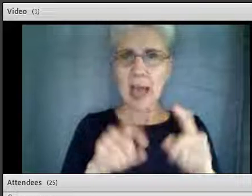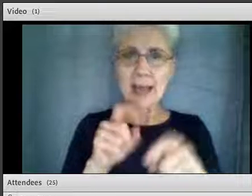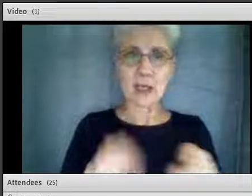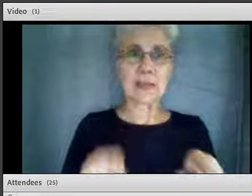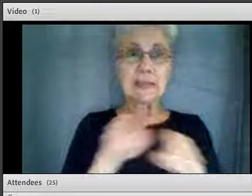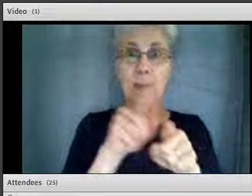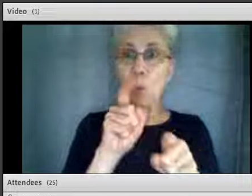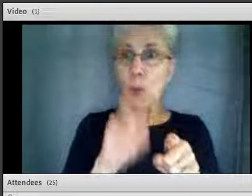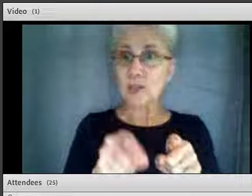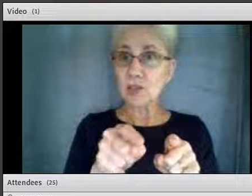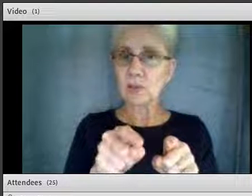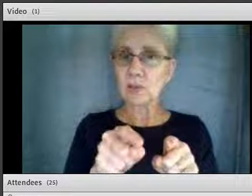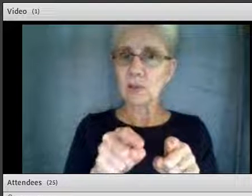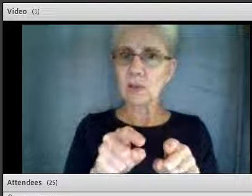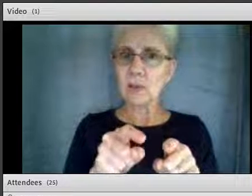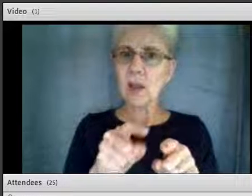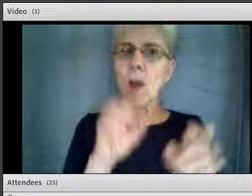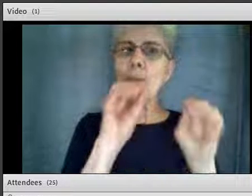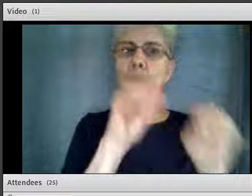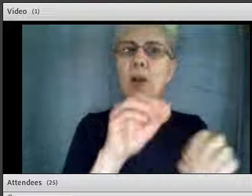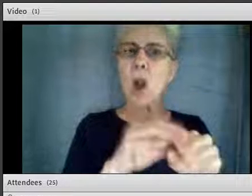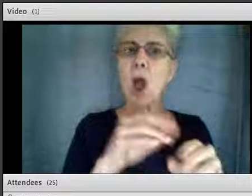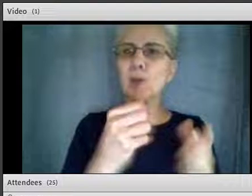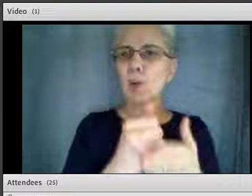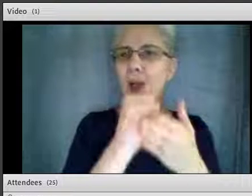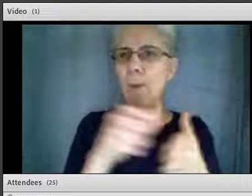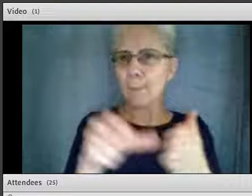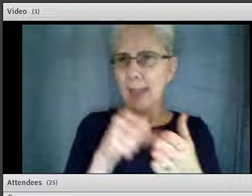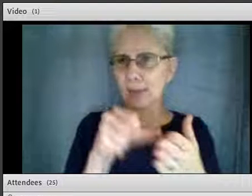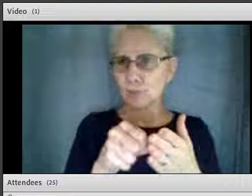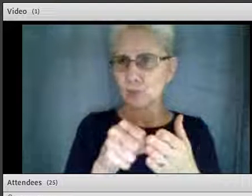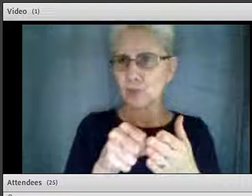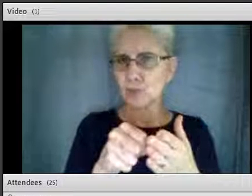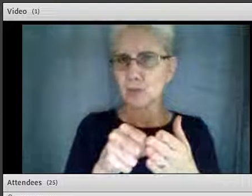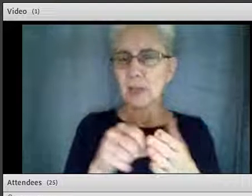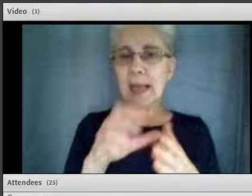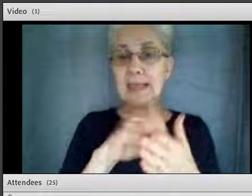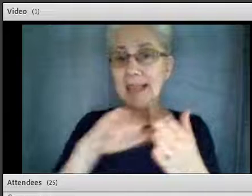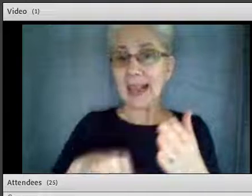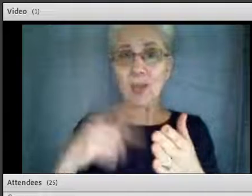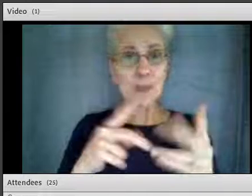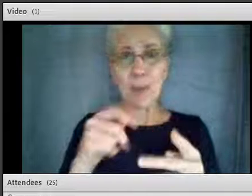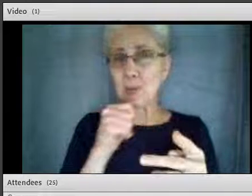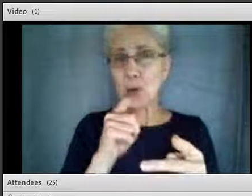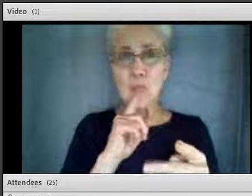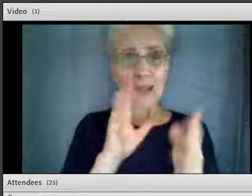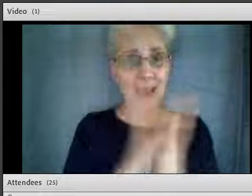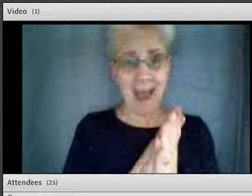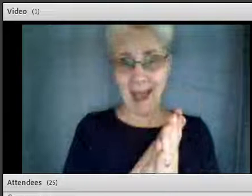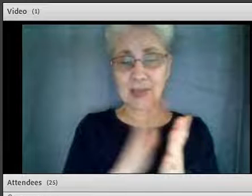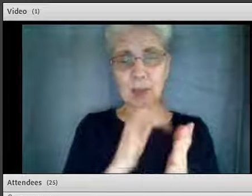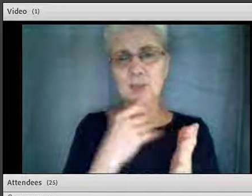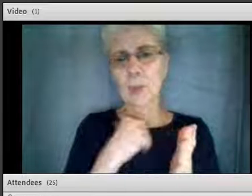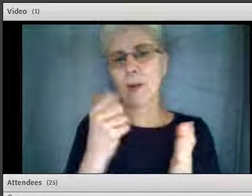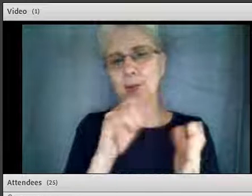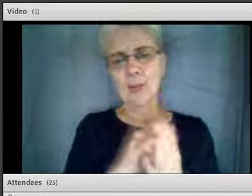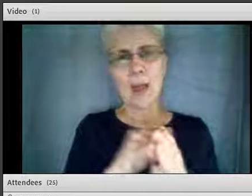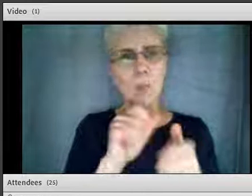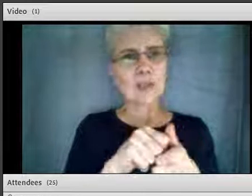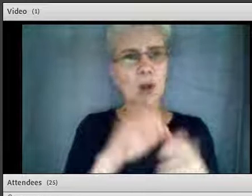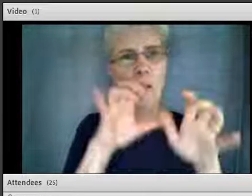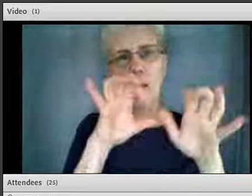page. Take off the ones that nobody ever actually asked, because we all do that. We're getting a new resource. Let's come